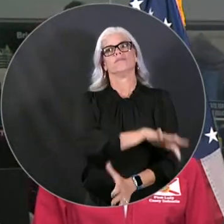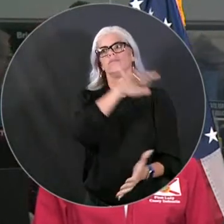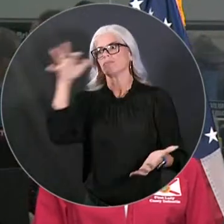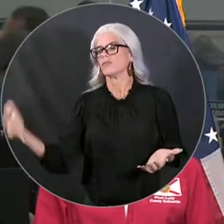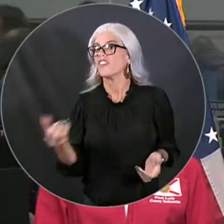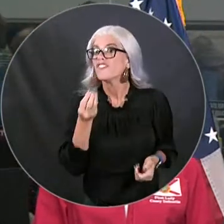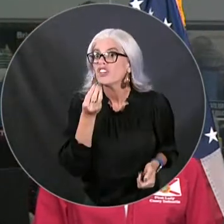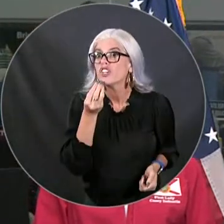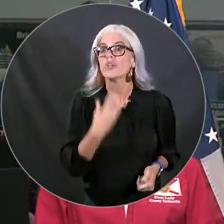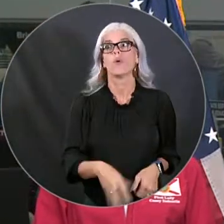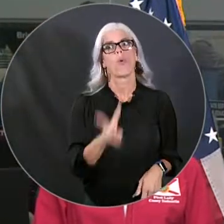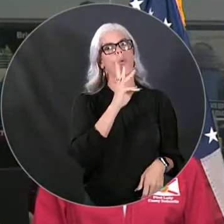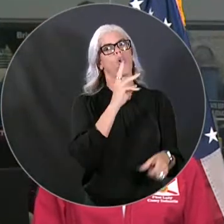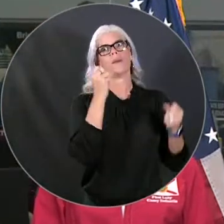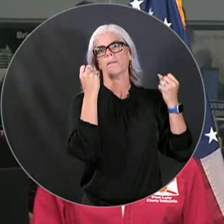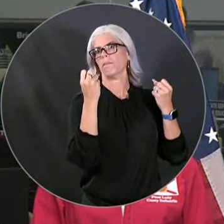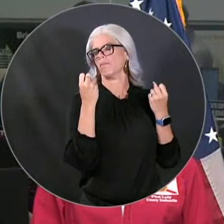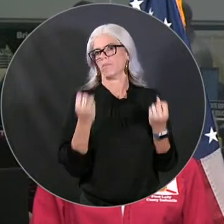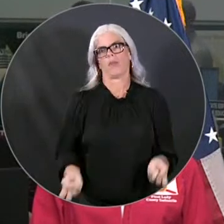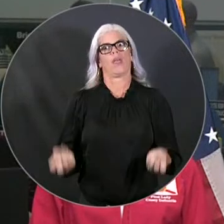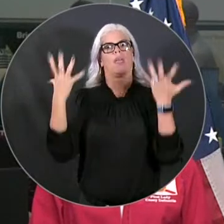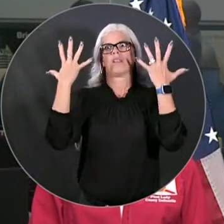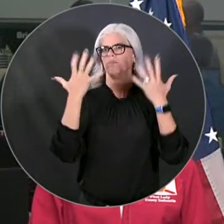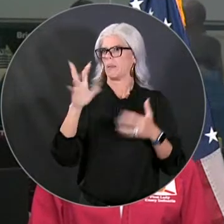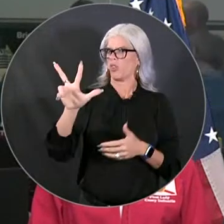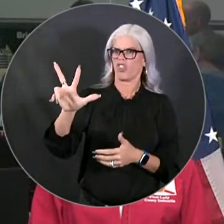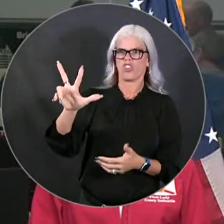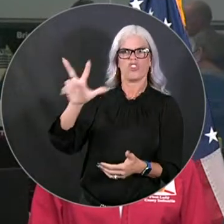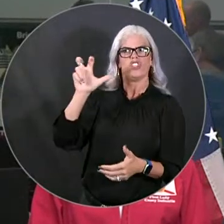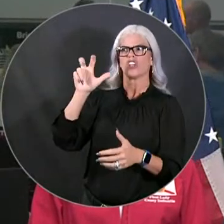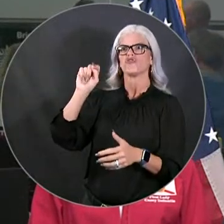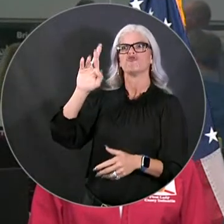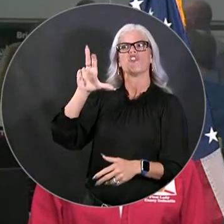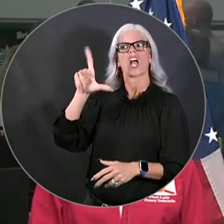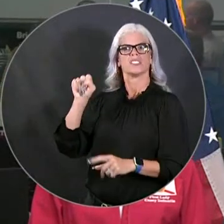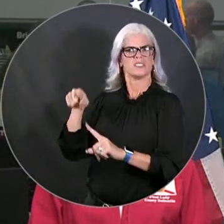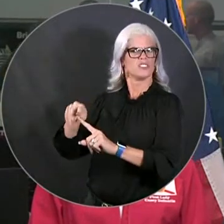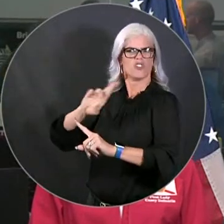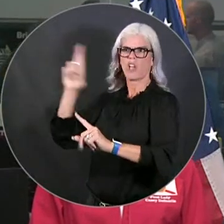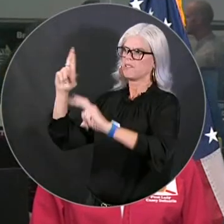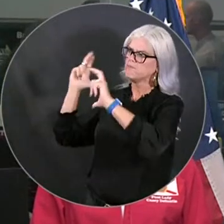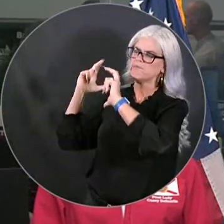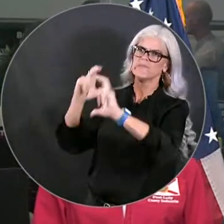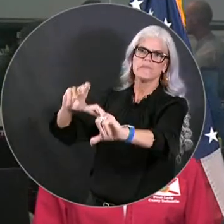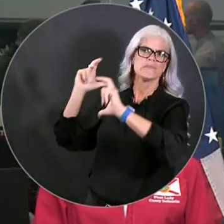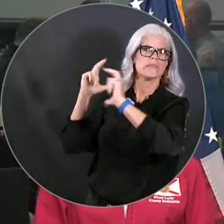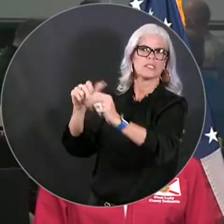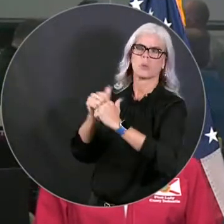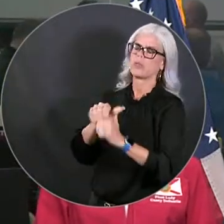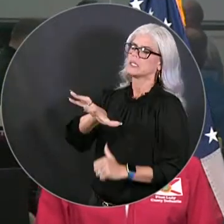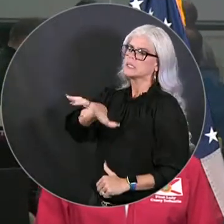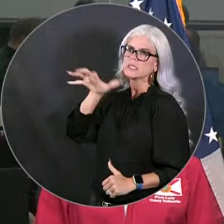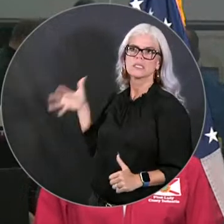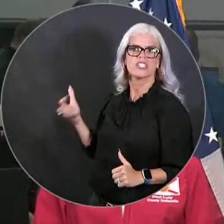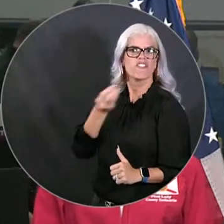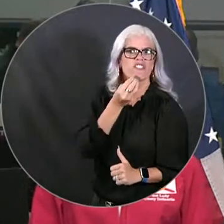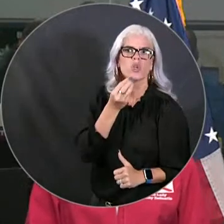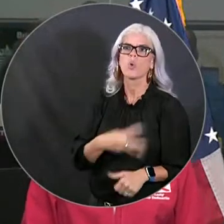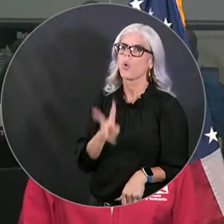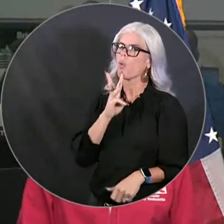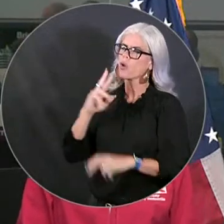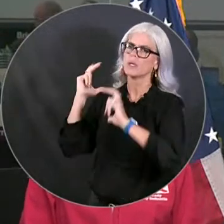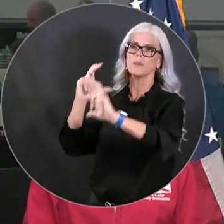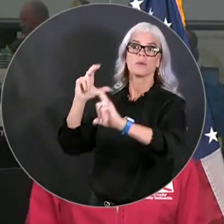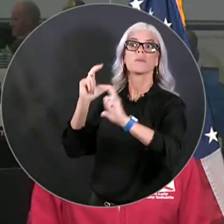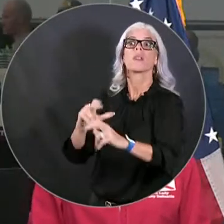to 300 truckloads of food and water in the area today. Fortunately, most of our school districts will be able to reopen